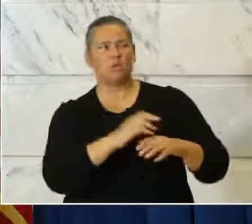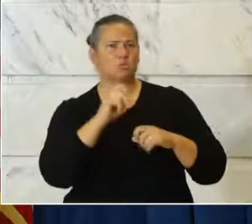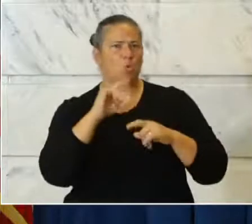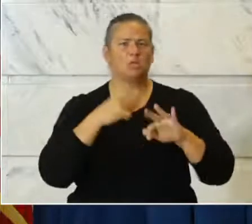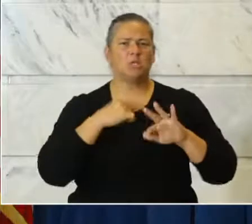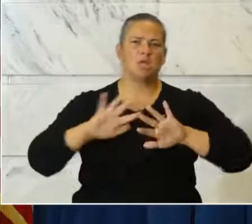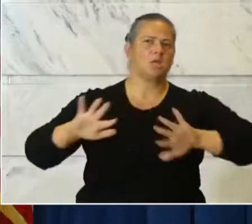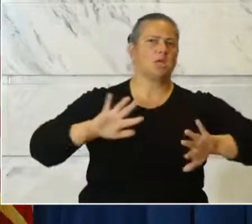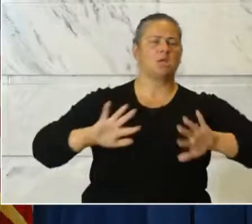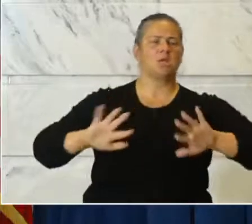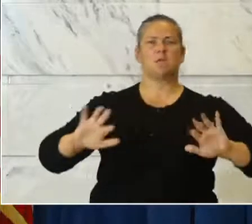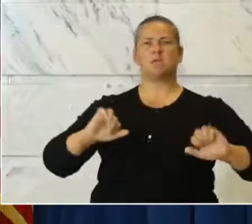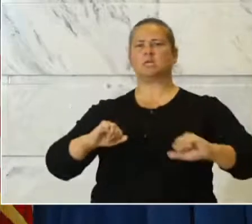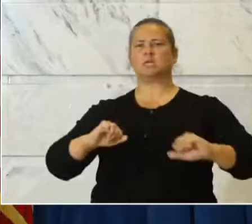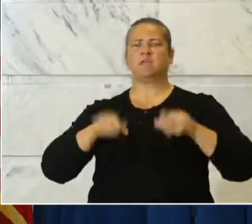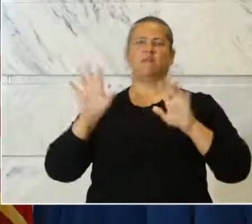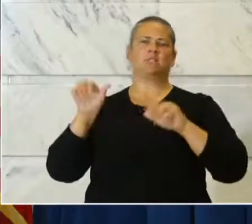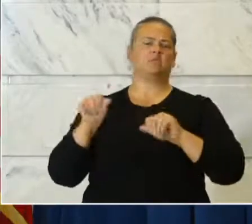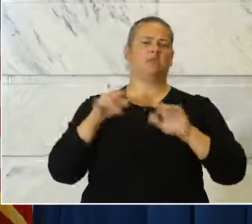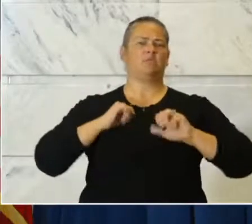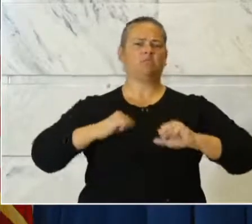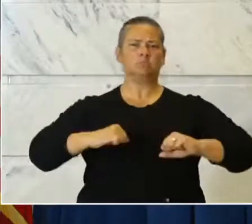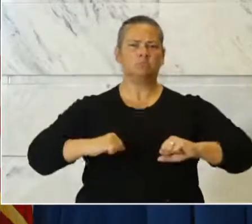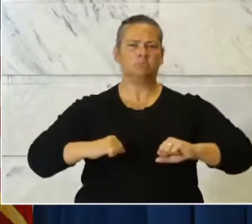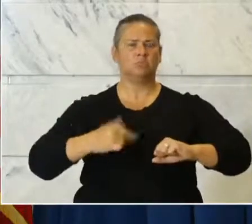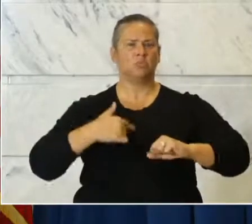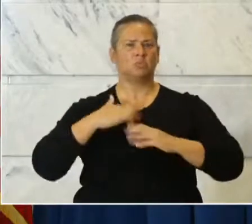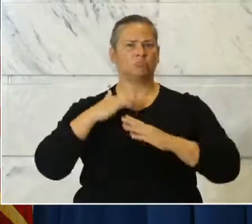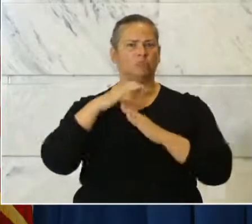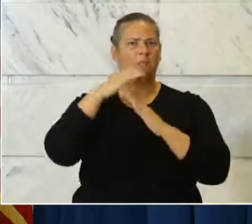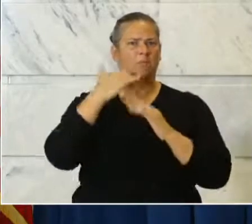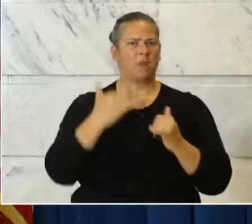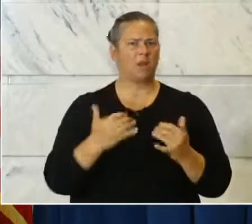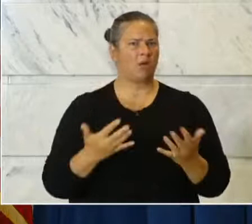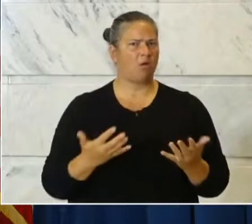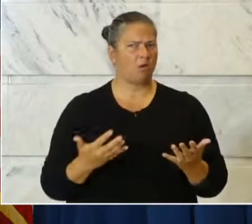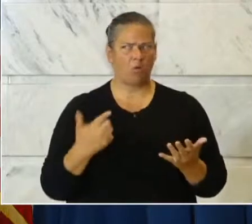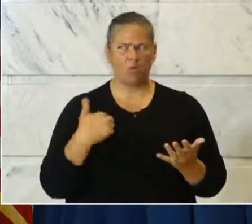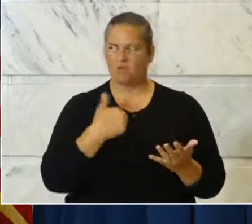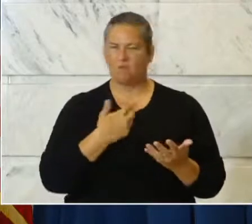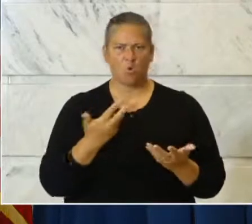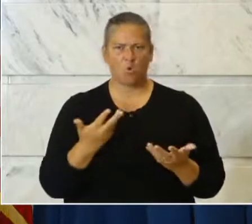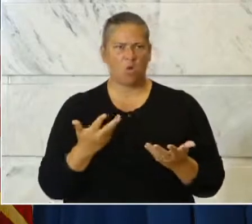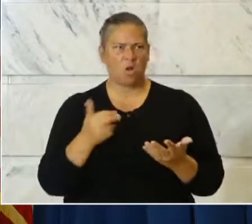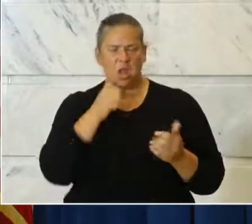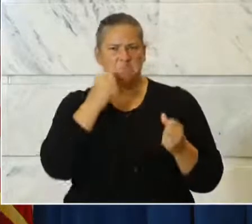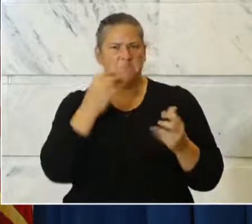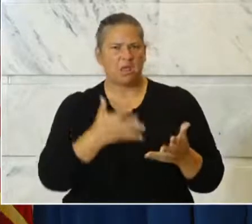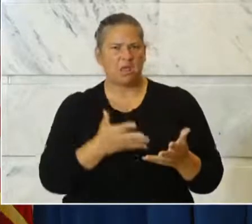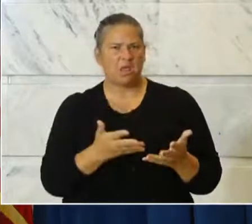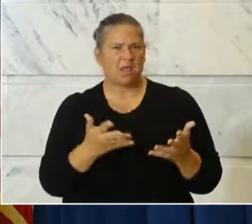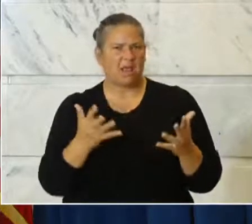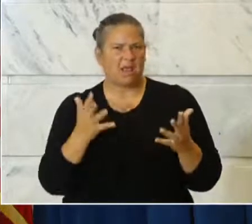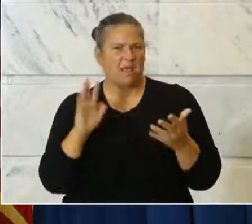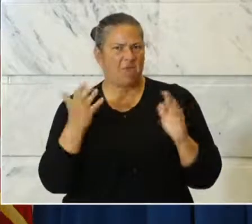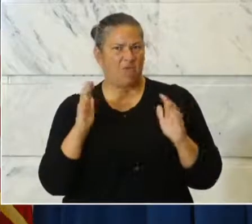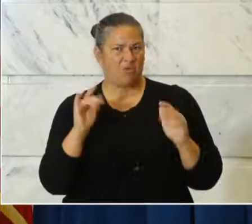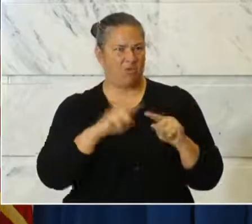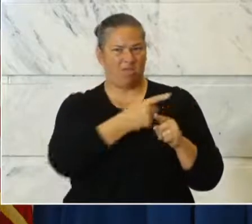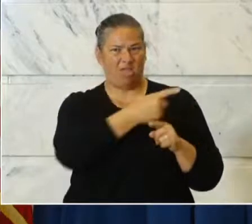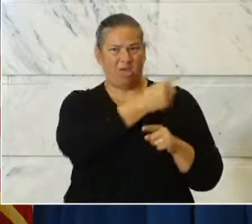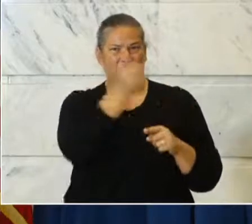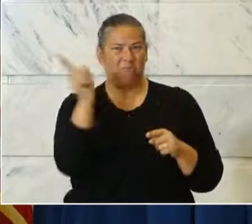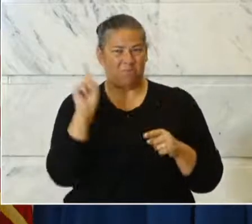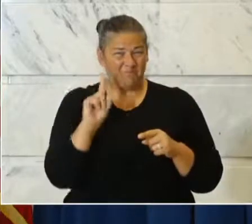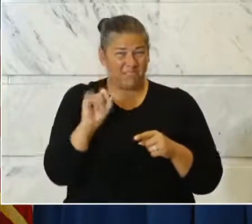things. If you don't keep up the simple things now we're asking of you, to wear a mask and socially distance and a handful of other